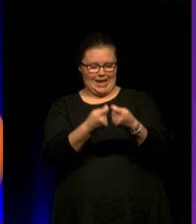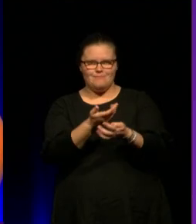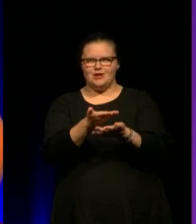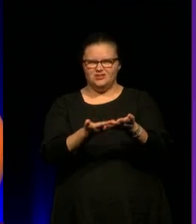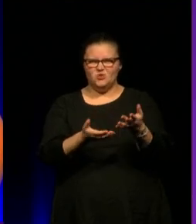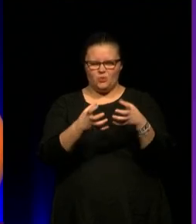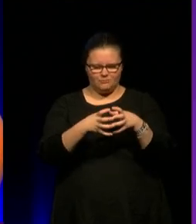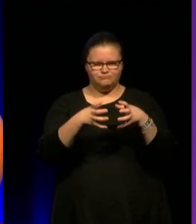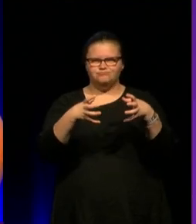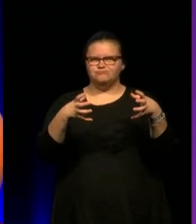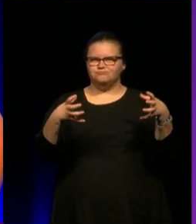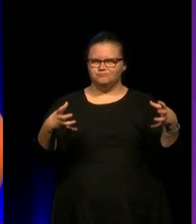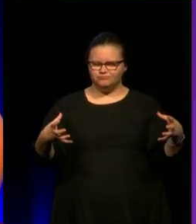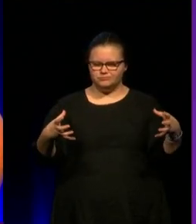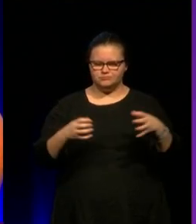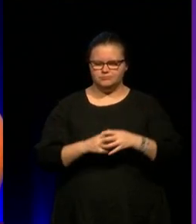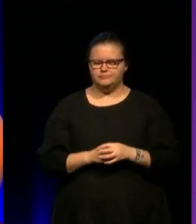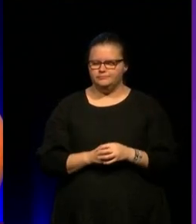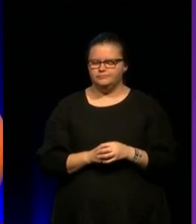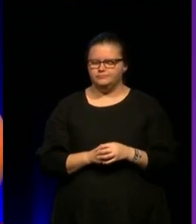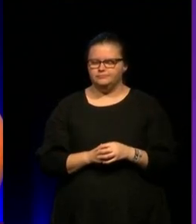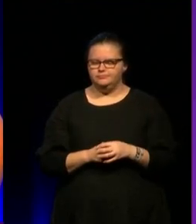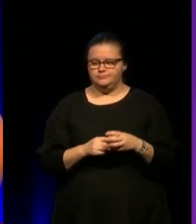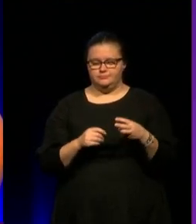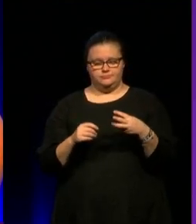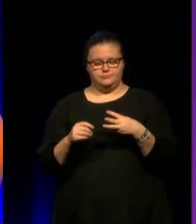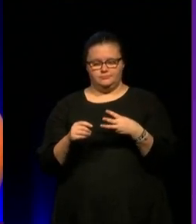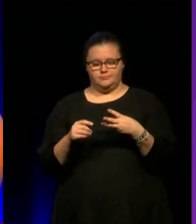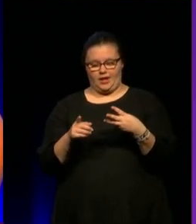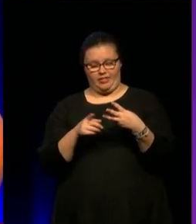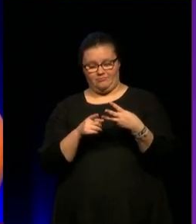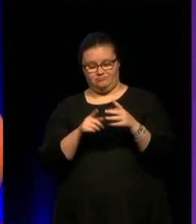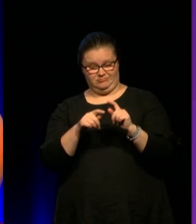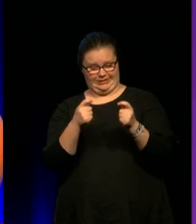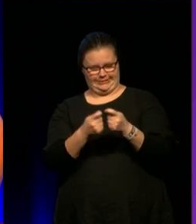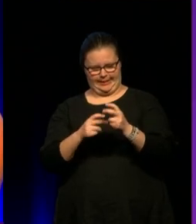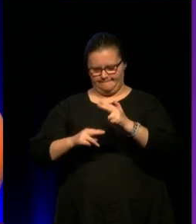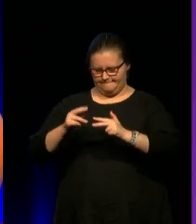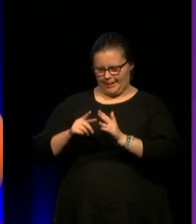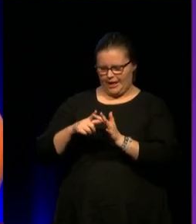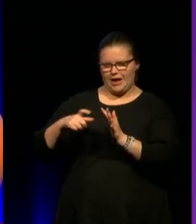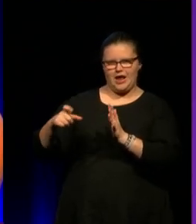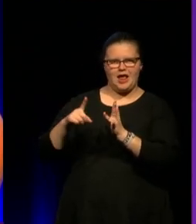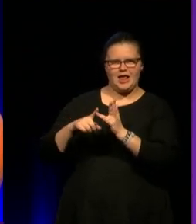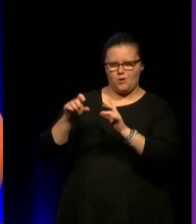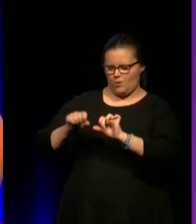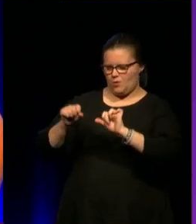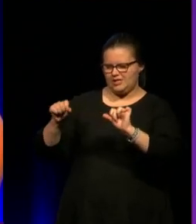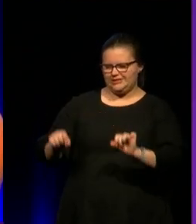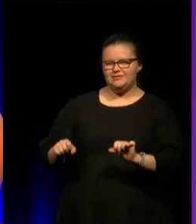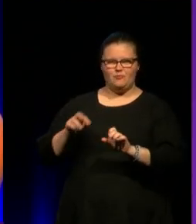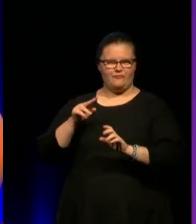and for that team to be part of building an ecosystem here in Queensland of medtech